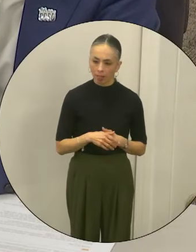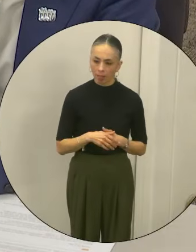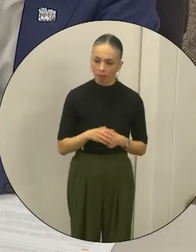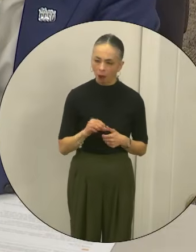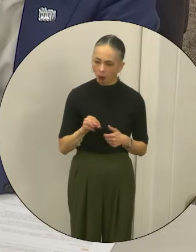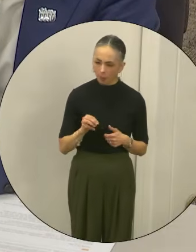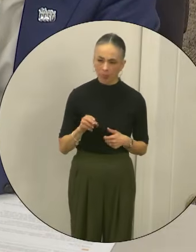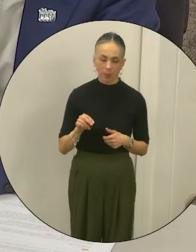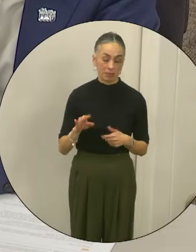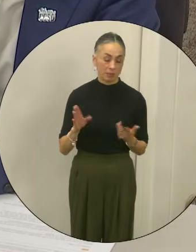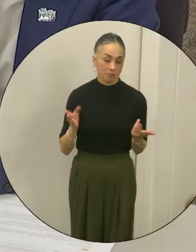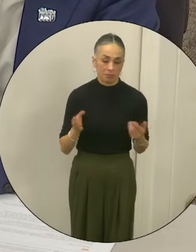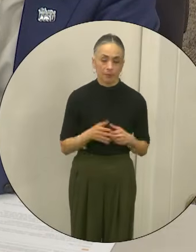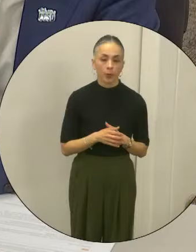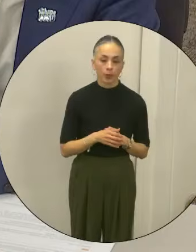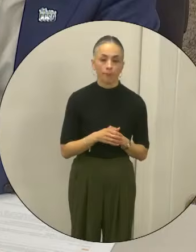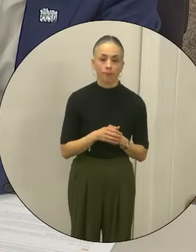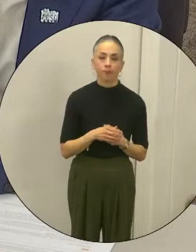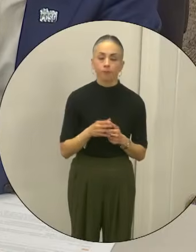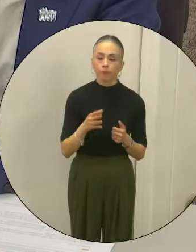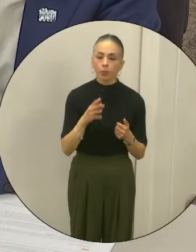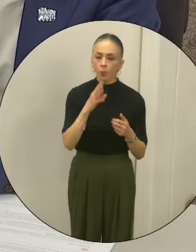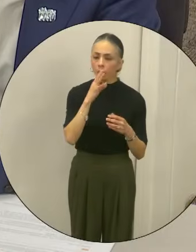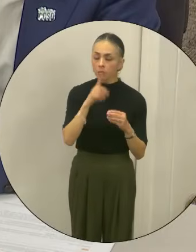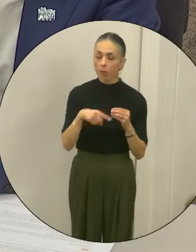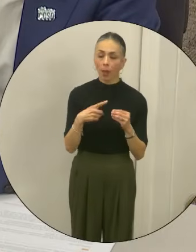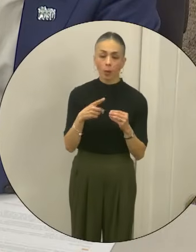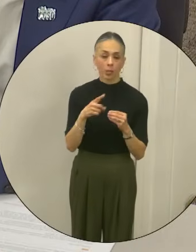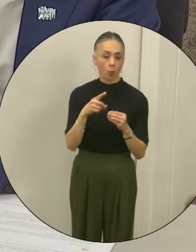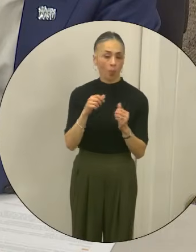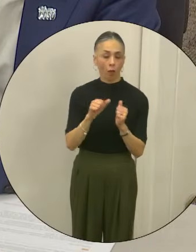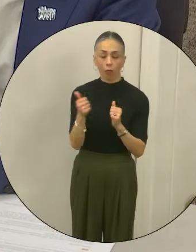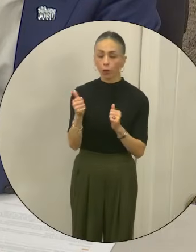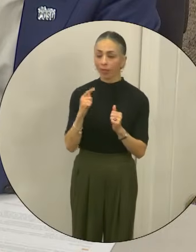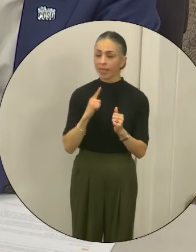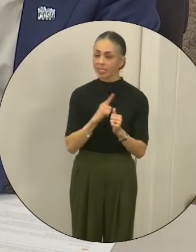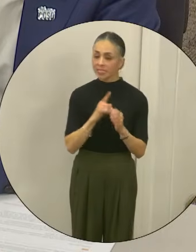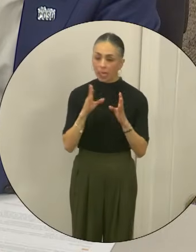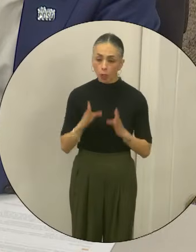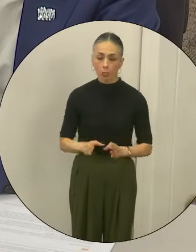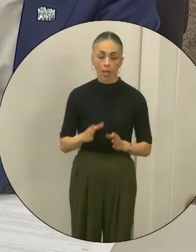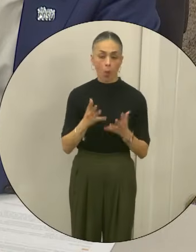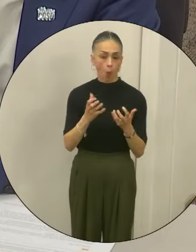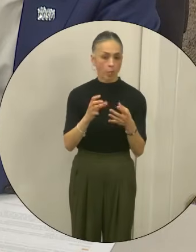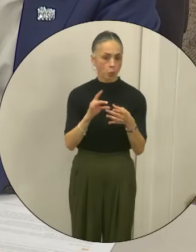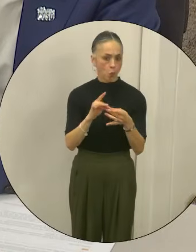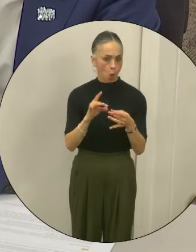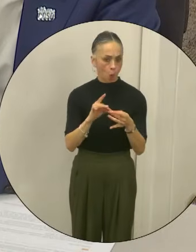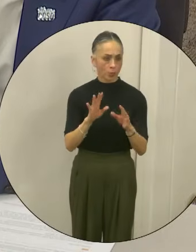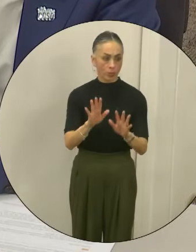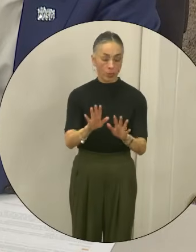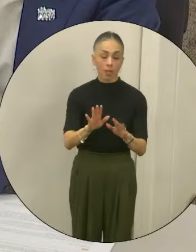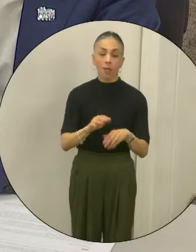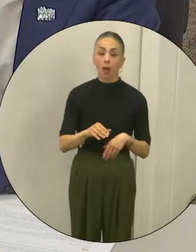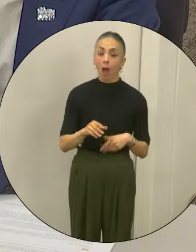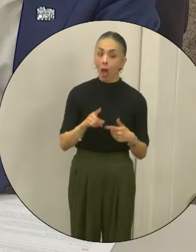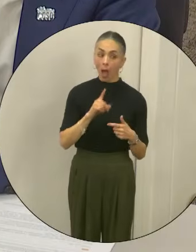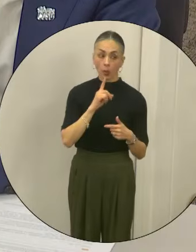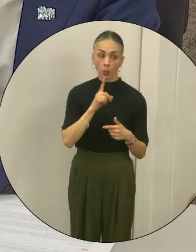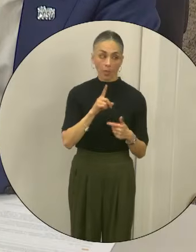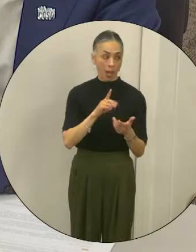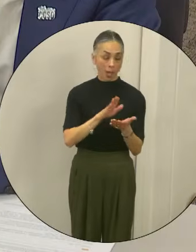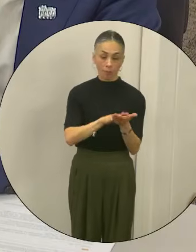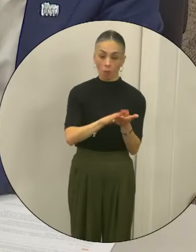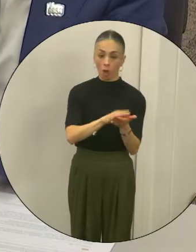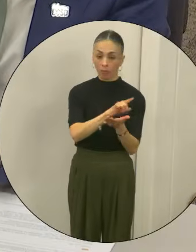issue taken out of a bill, we can talk about it with other legislators. The one thing I just want to note, and I applaud this board